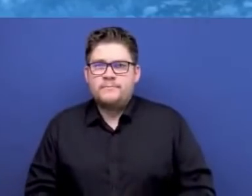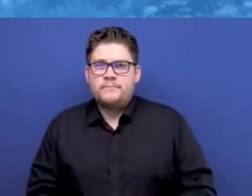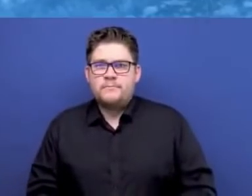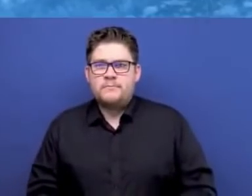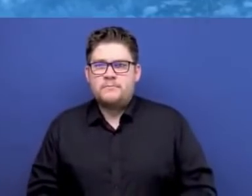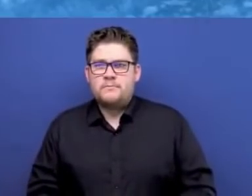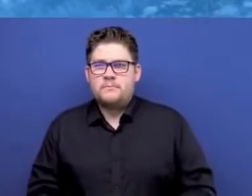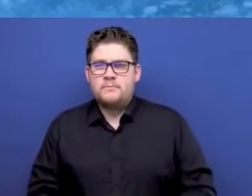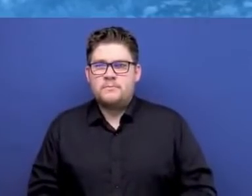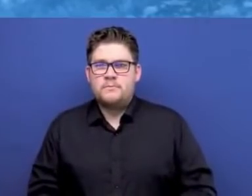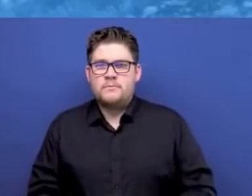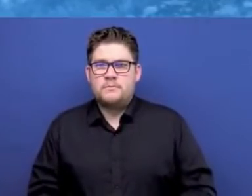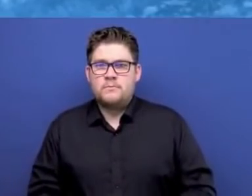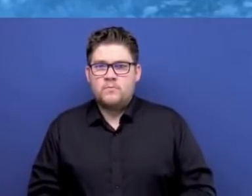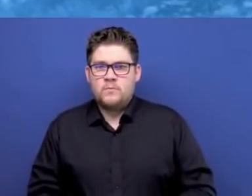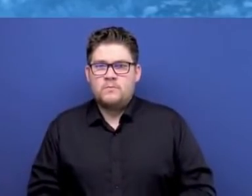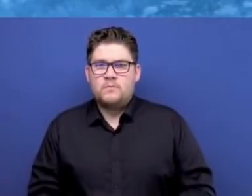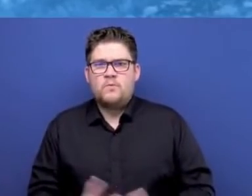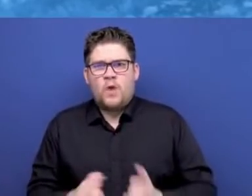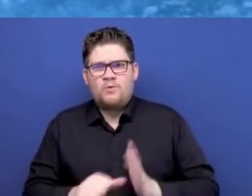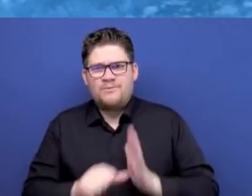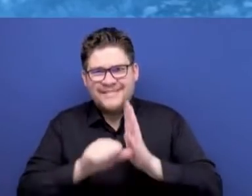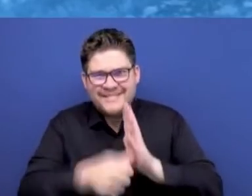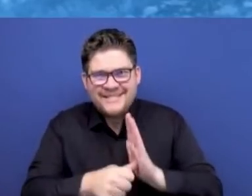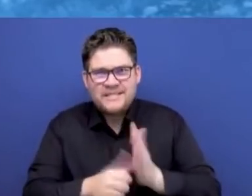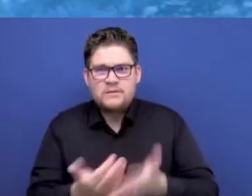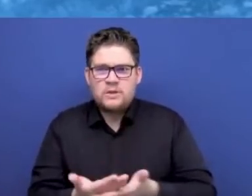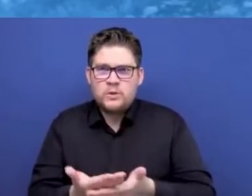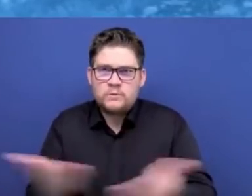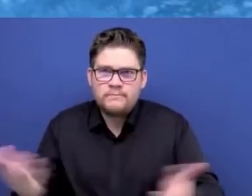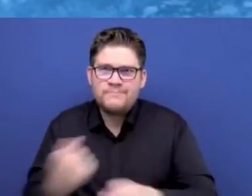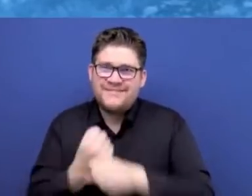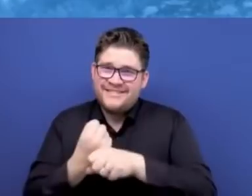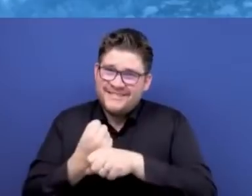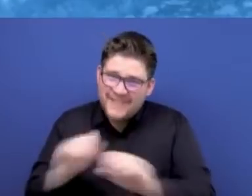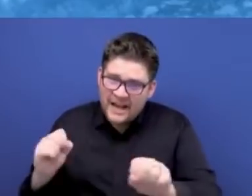in these really dynamic and complex situations.